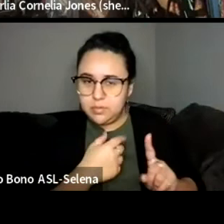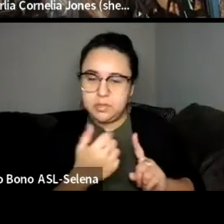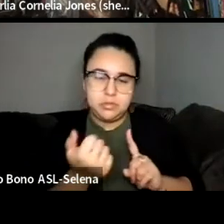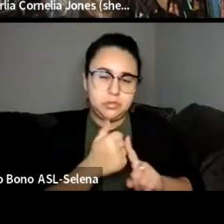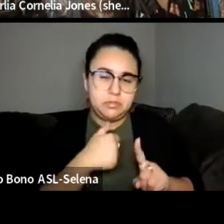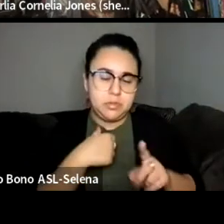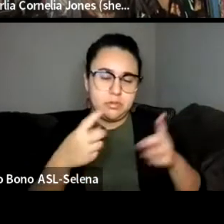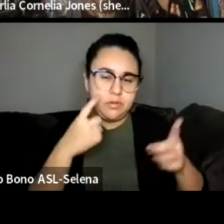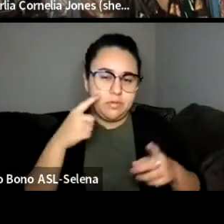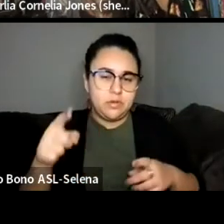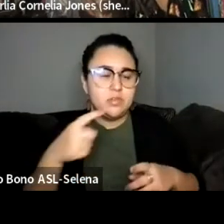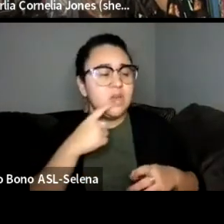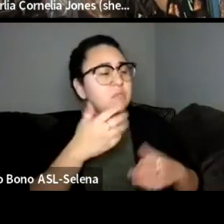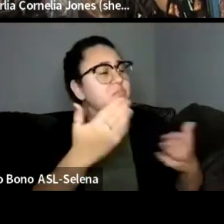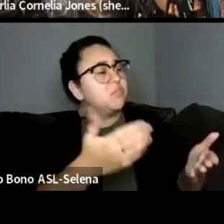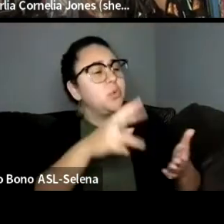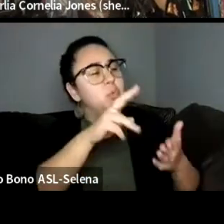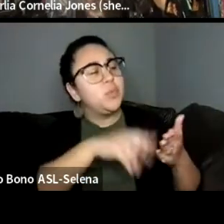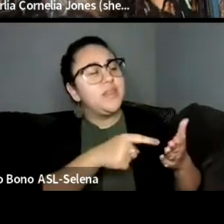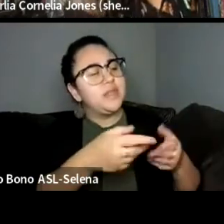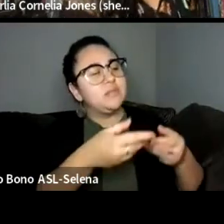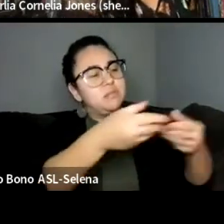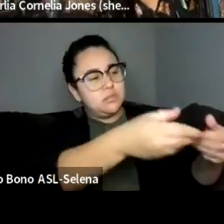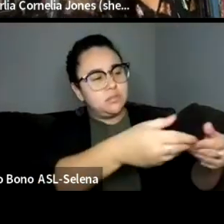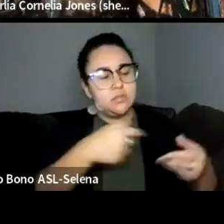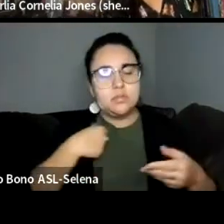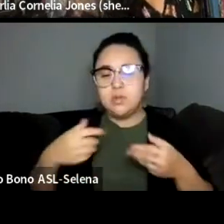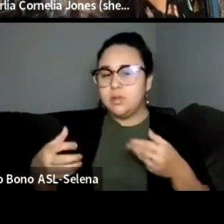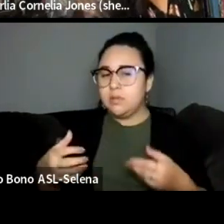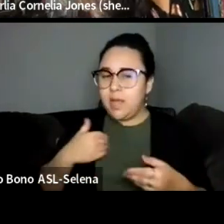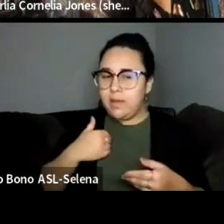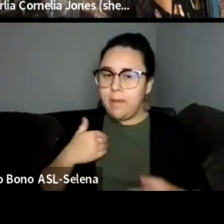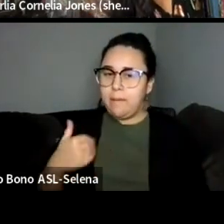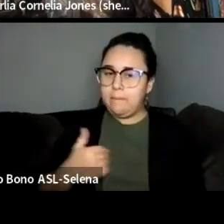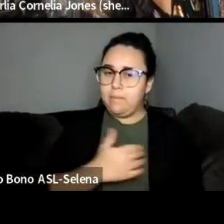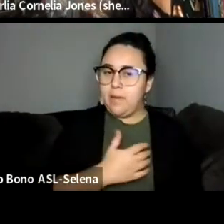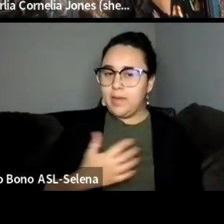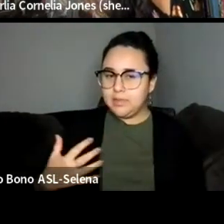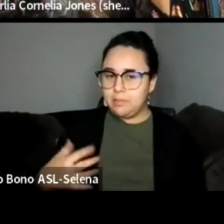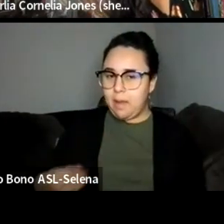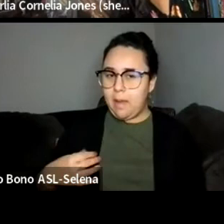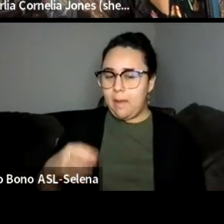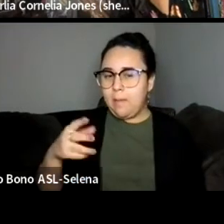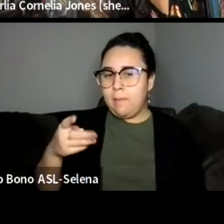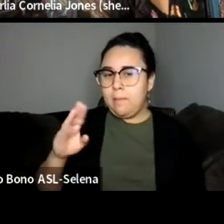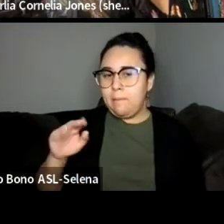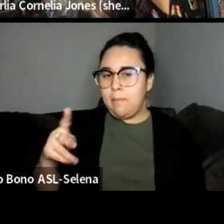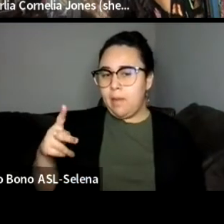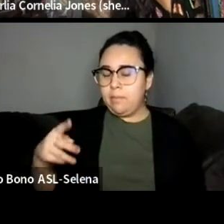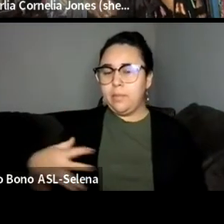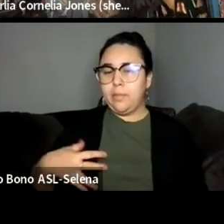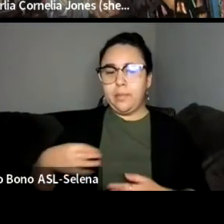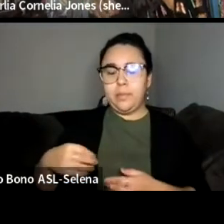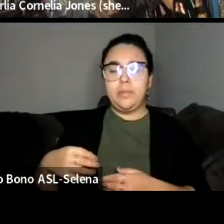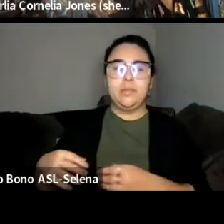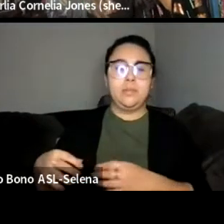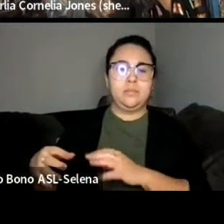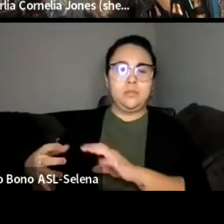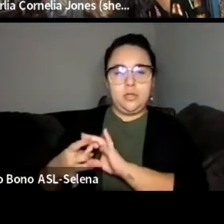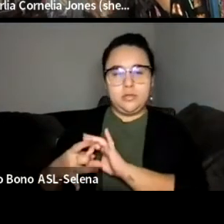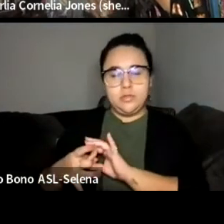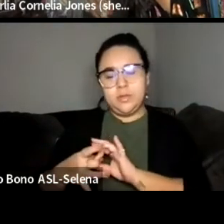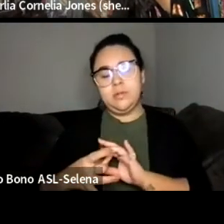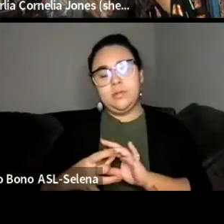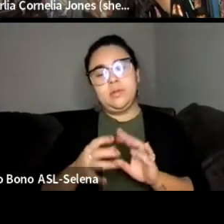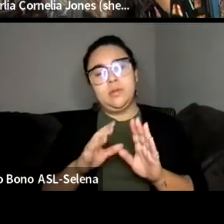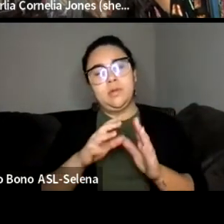this for me. And I was like, okay. So I'm sitting there with my breast pump and, you know, 2 a.m. on my phone, like reading it. And I was crying and I was